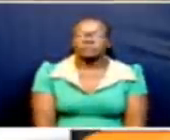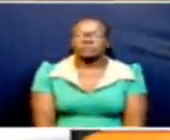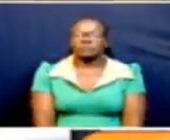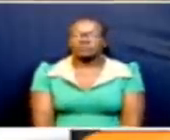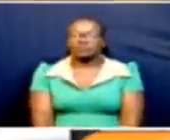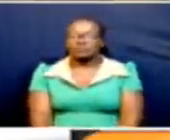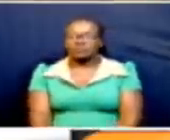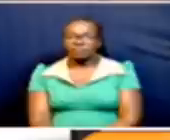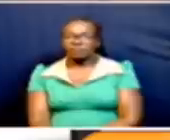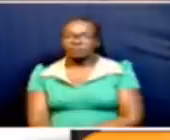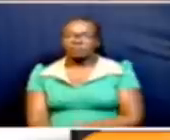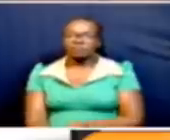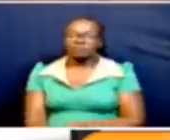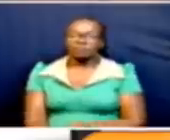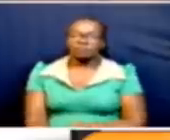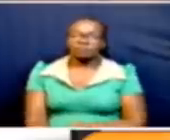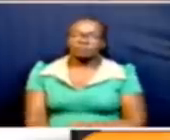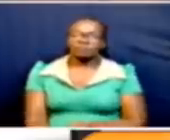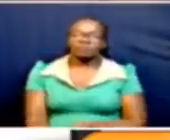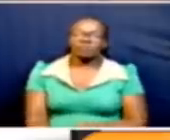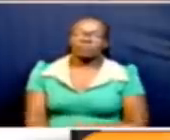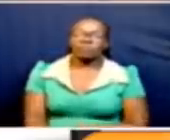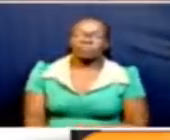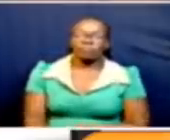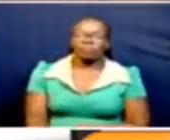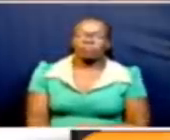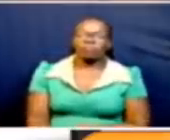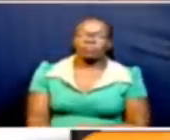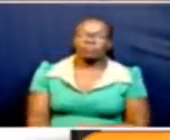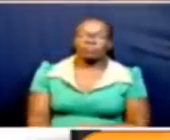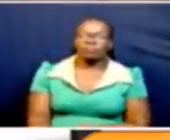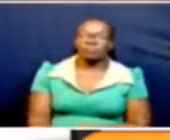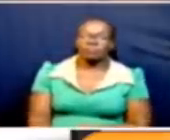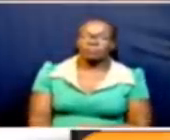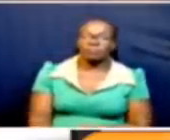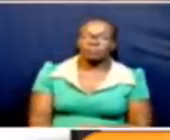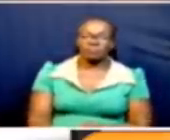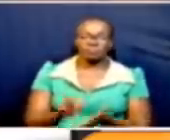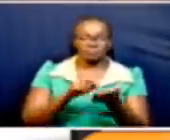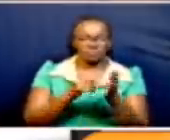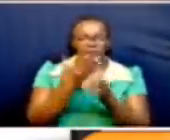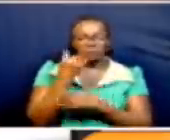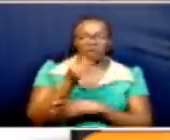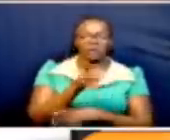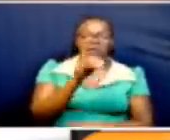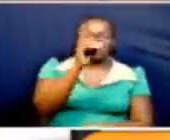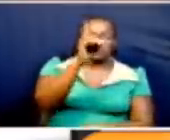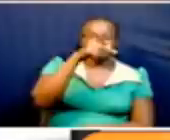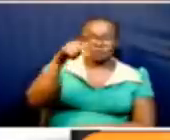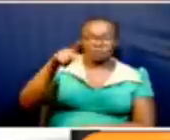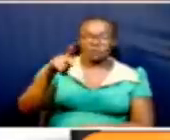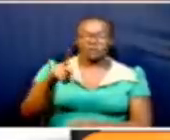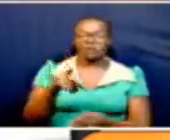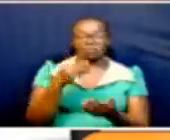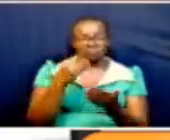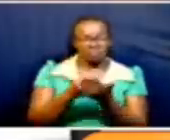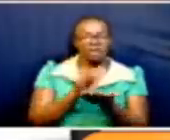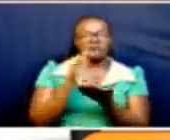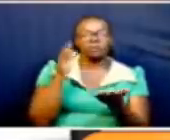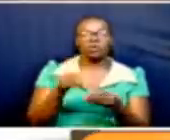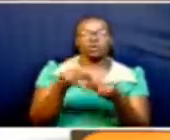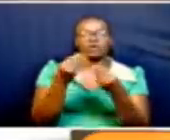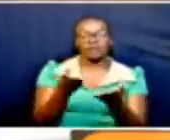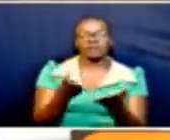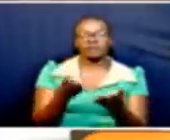Therefore, more funds, that's why more funds should be channeled towards the DPP, DPP's office, so that they can hire experienced